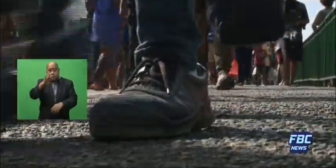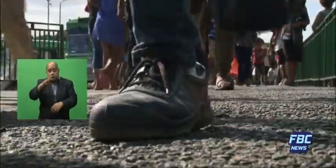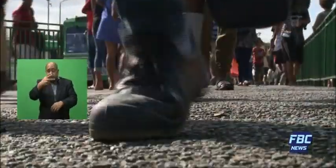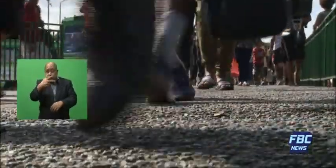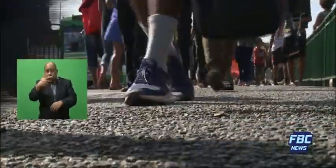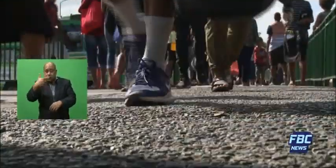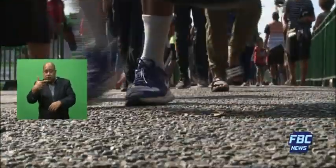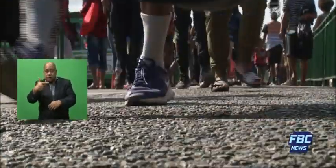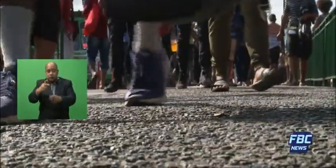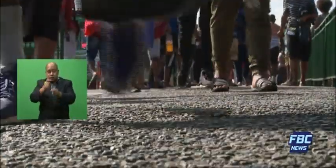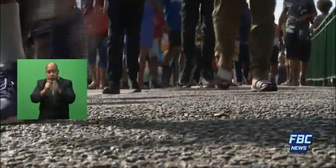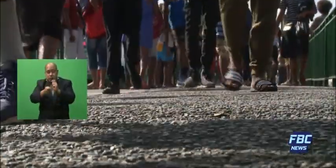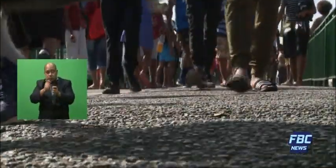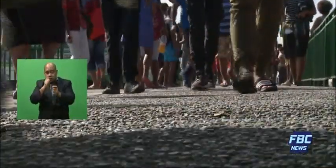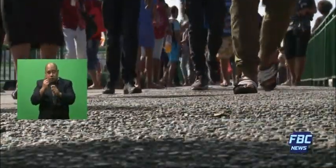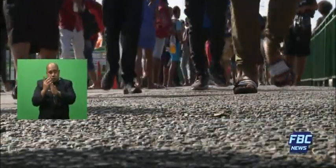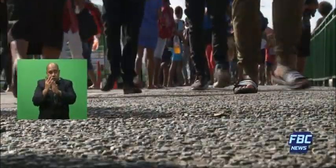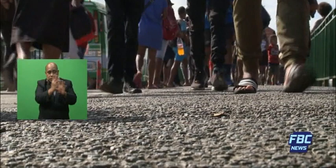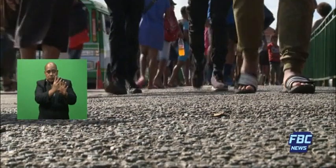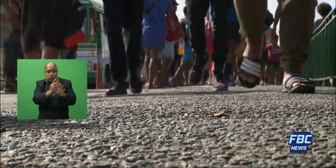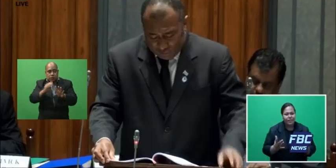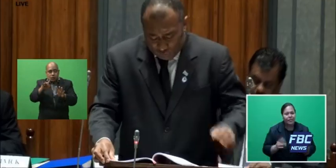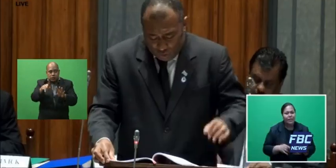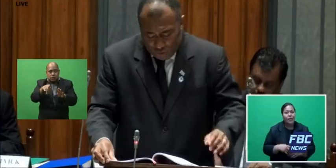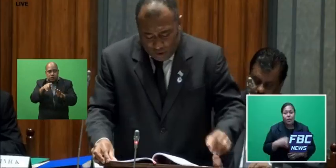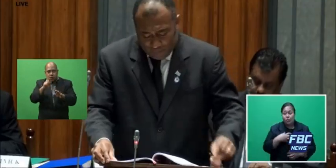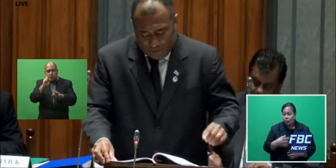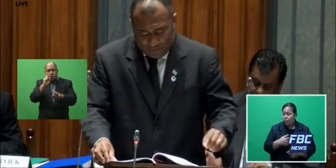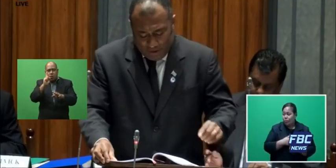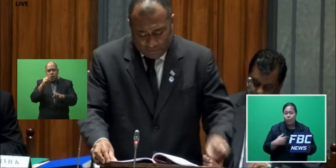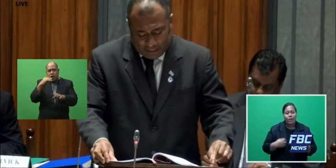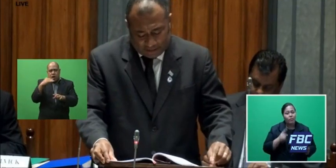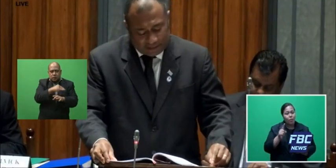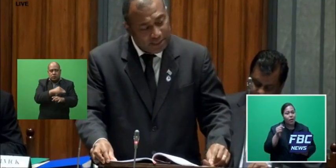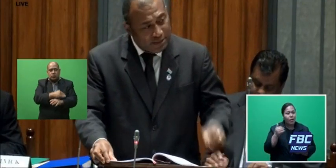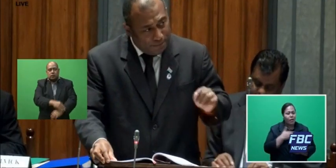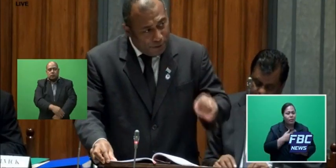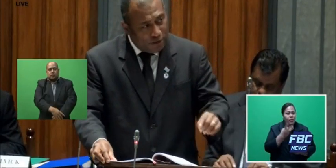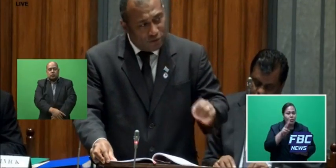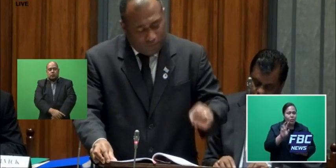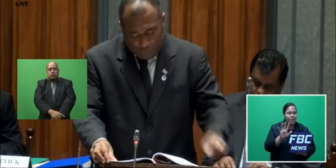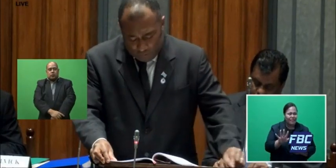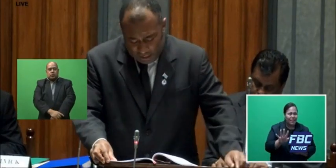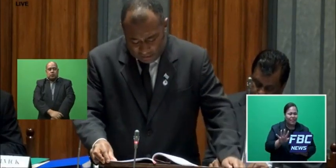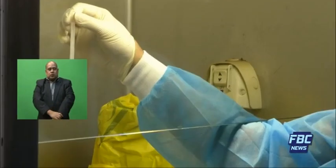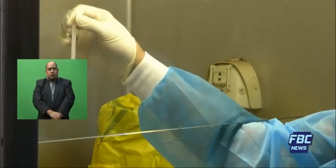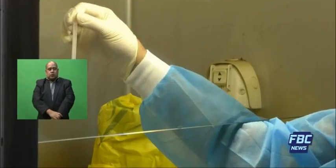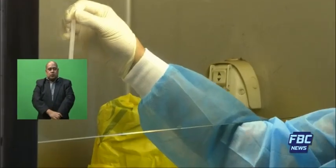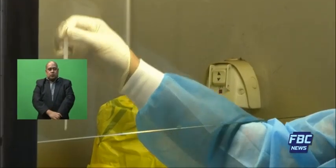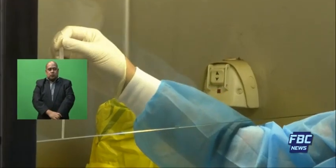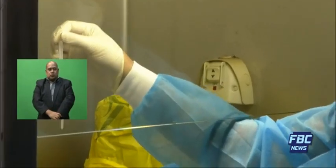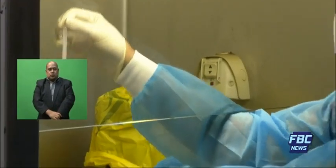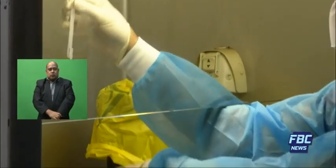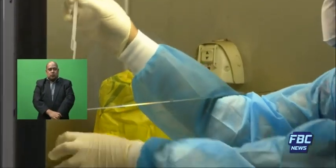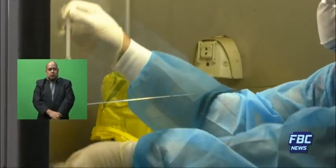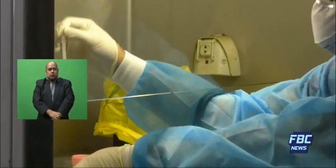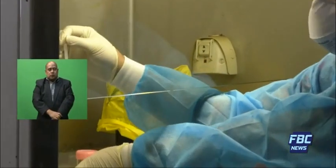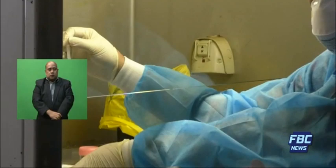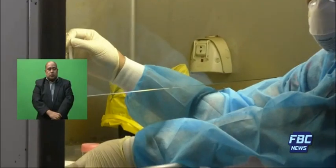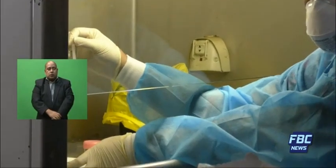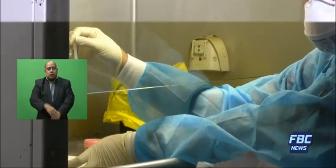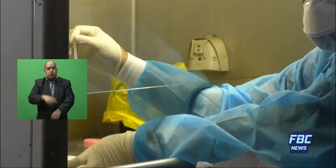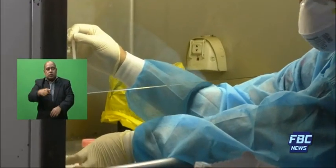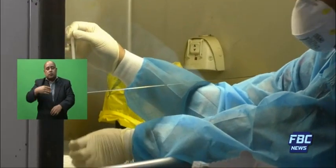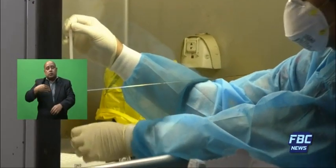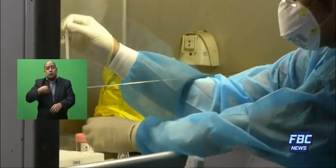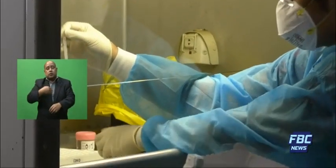population. Furthermore, we are doing 121.5 tests per confirmed case. In addition, the health minister notes there